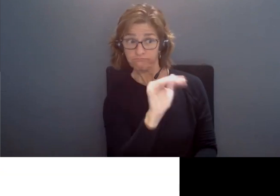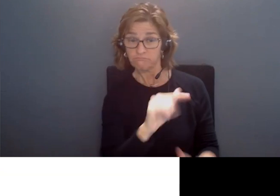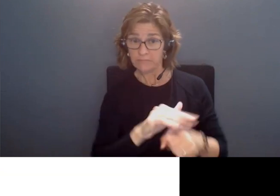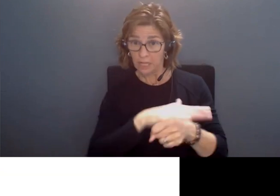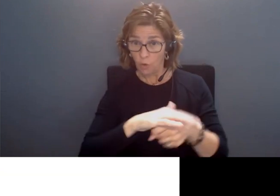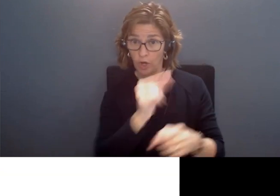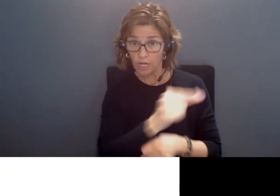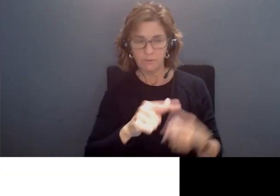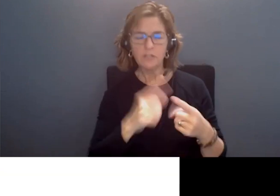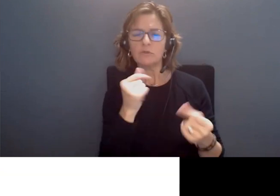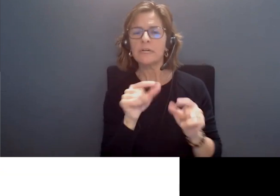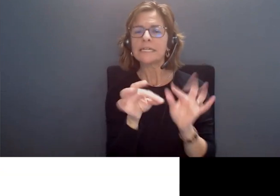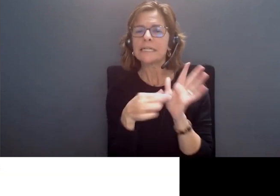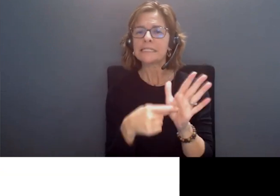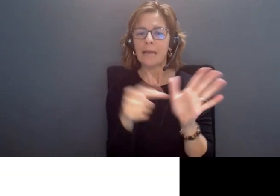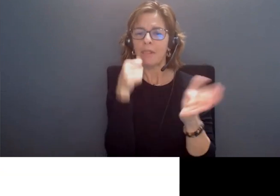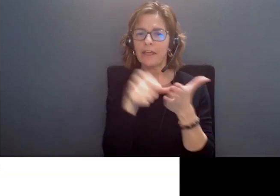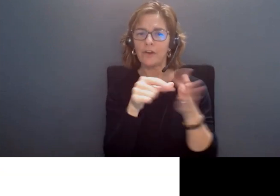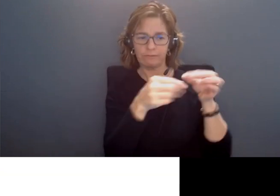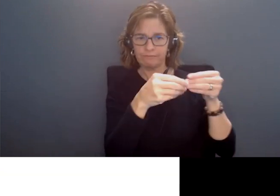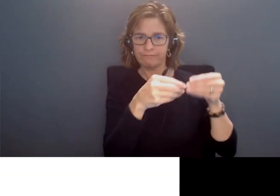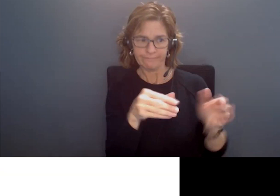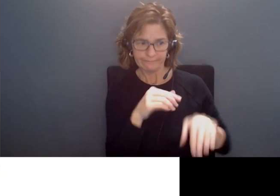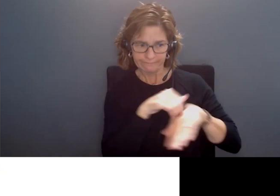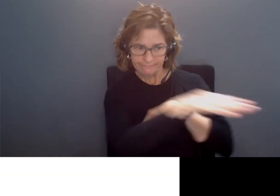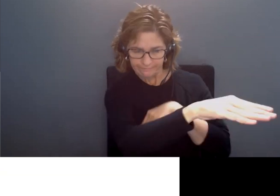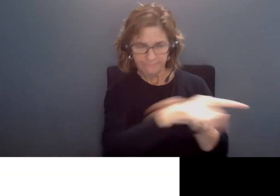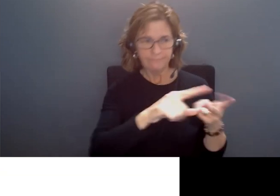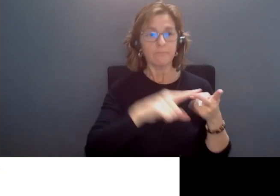listing of government contacts across the country.